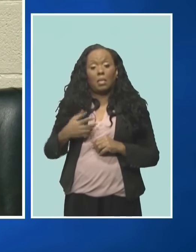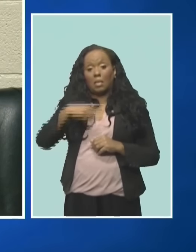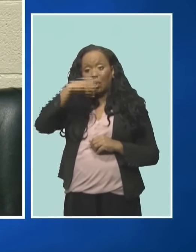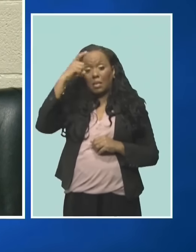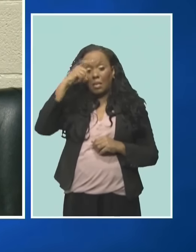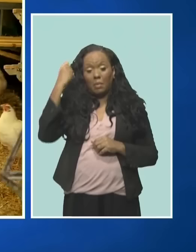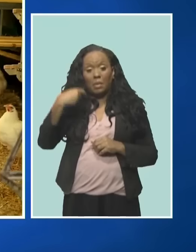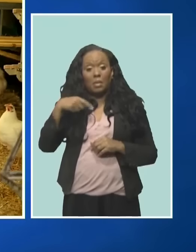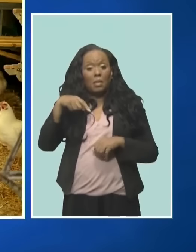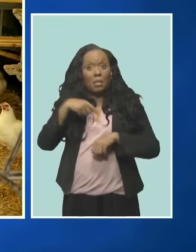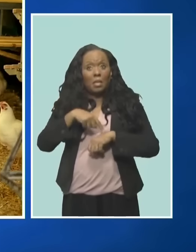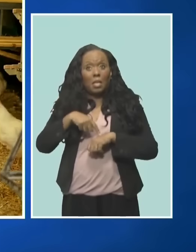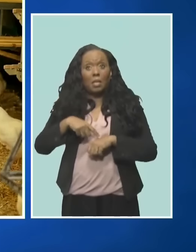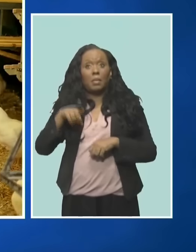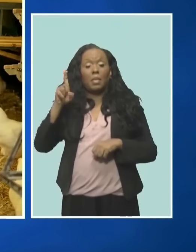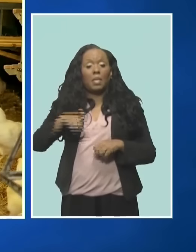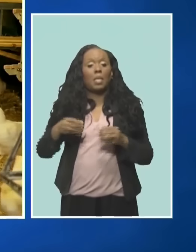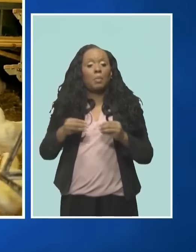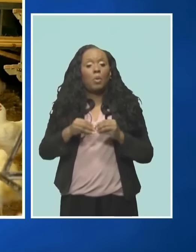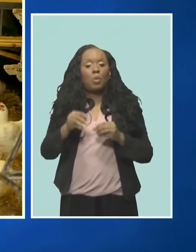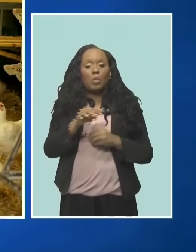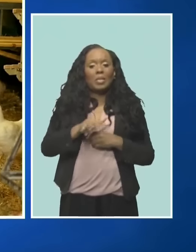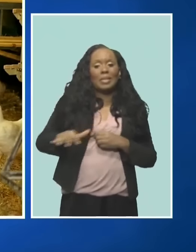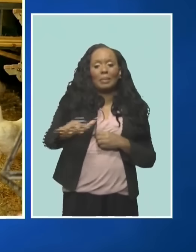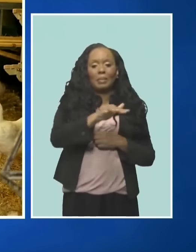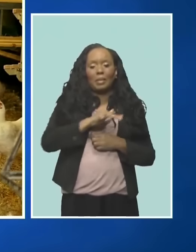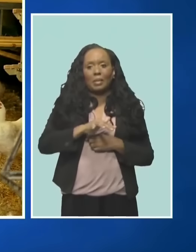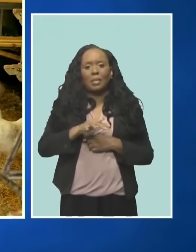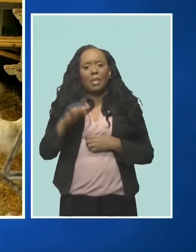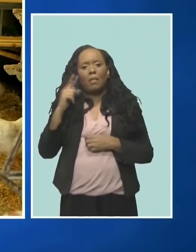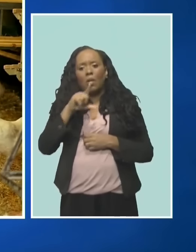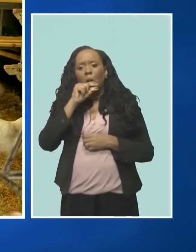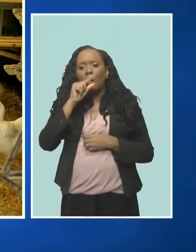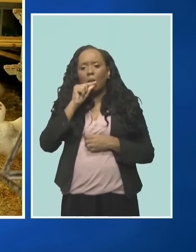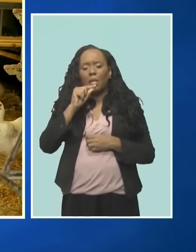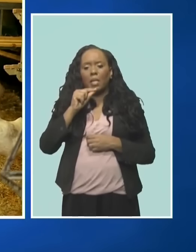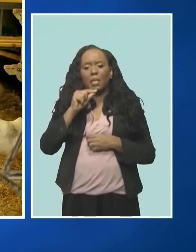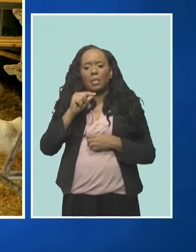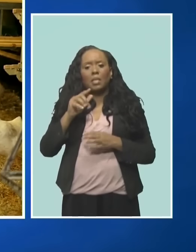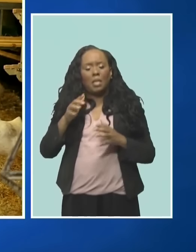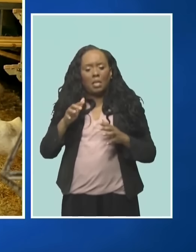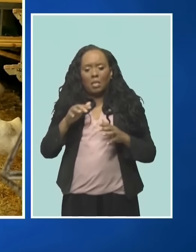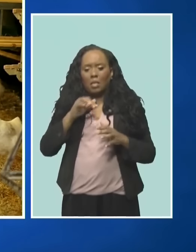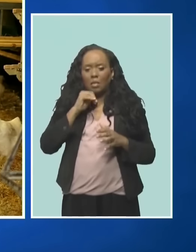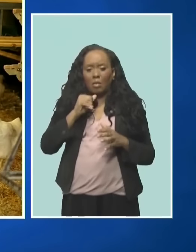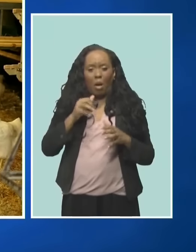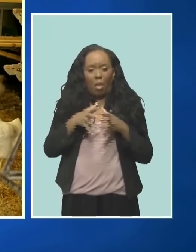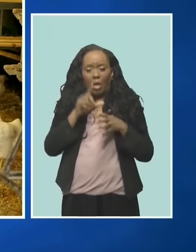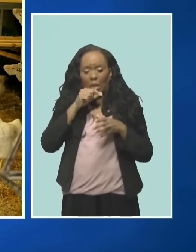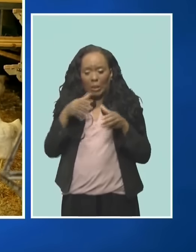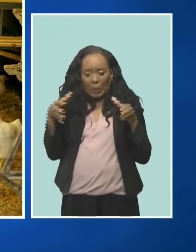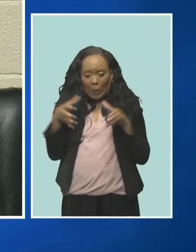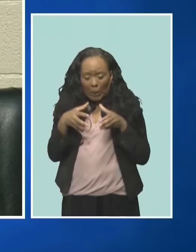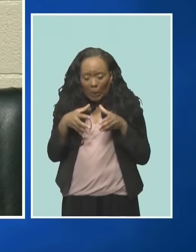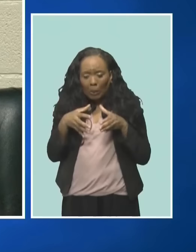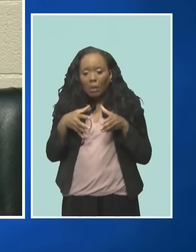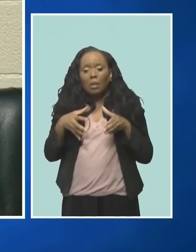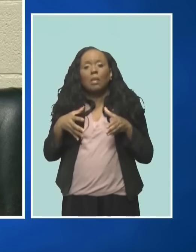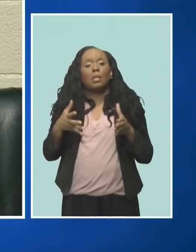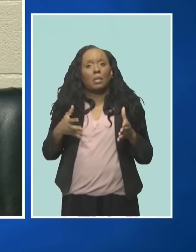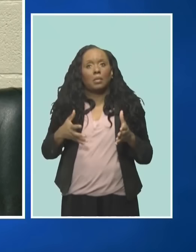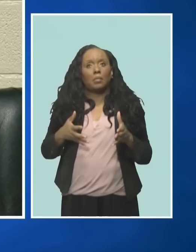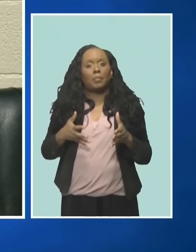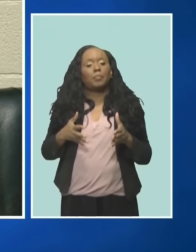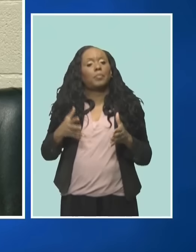1.5 to almost 2 square feet per chicken, which means that you can produce less chicken.